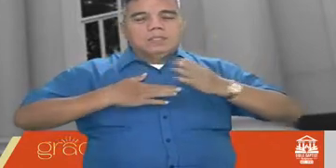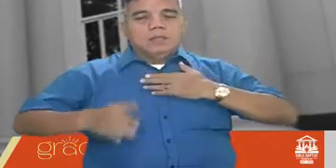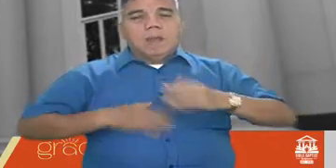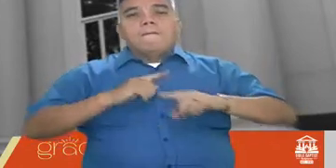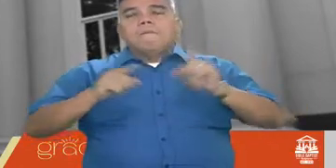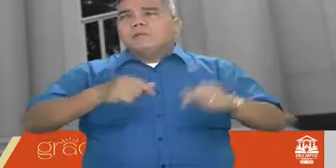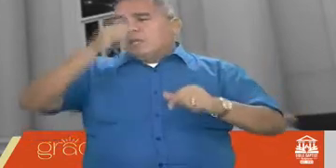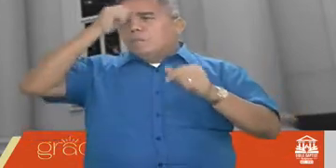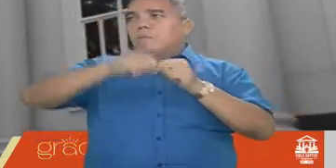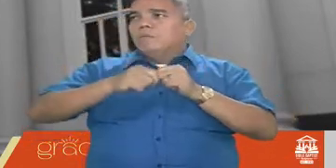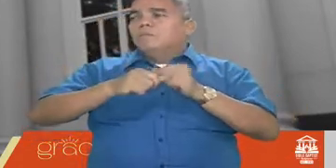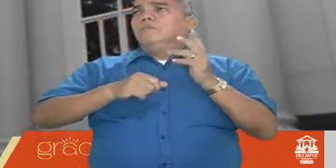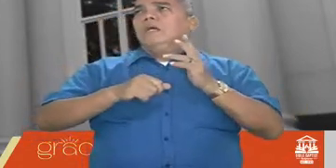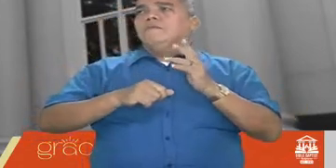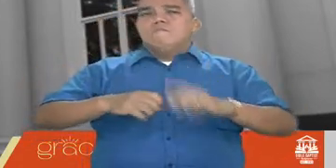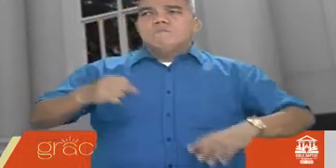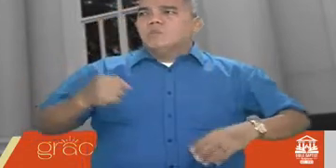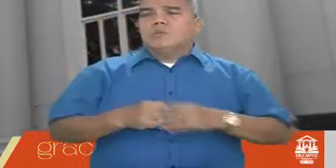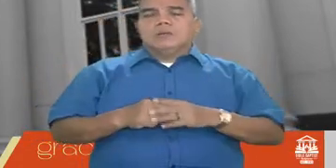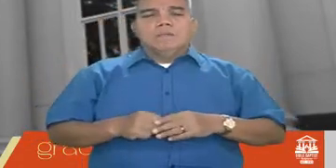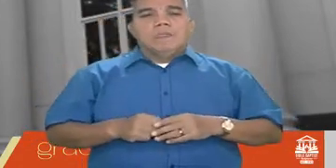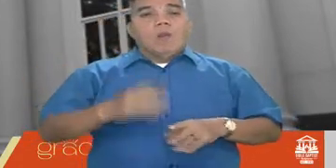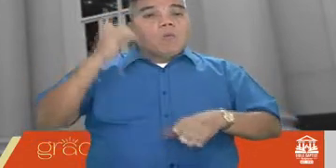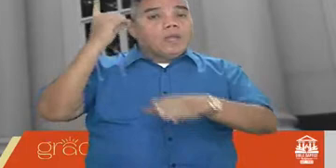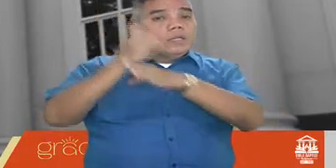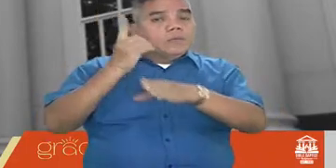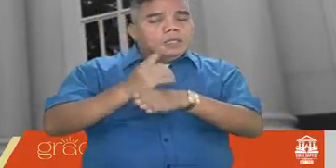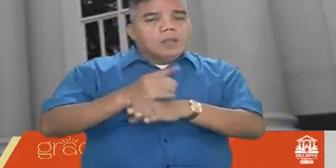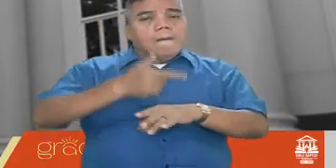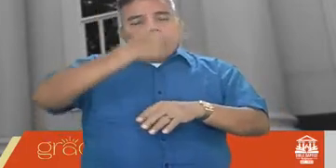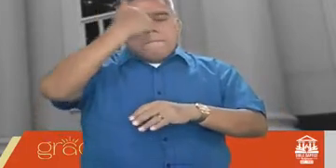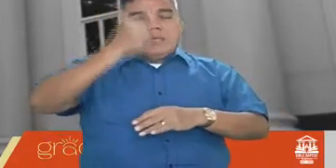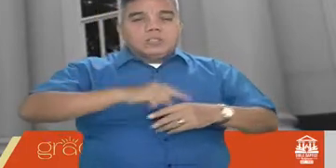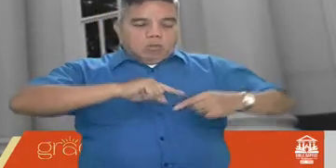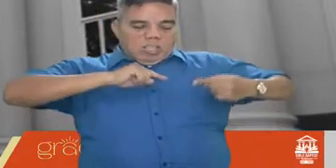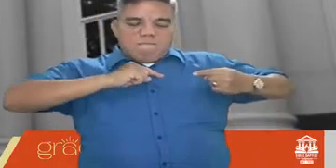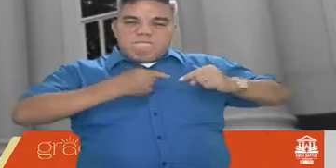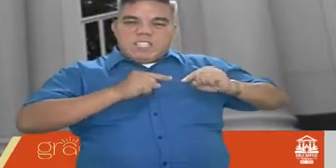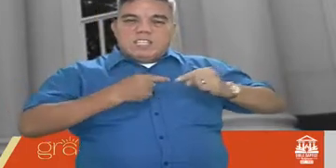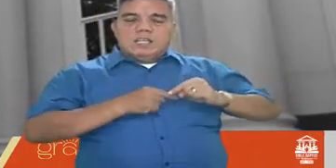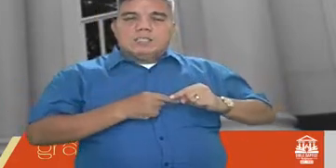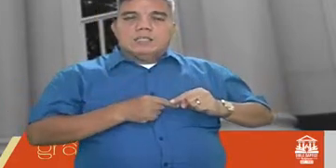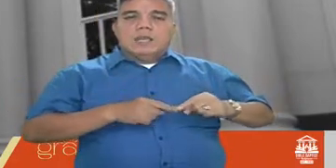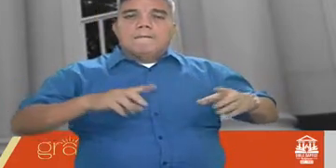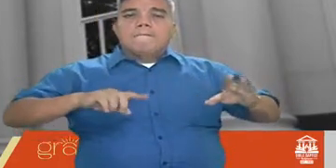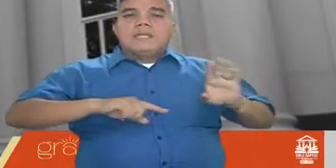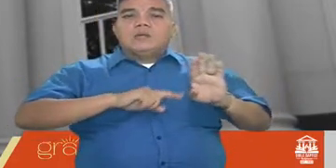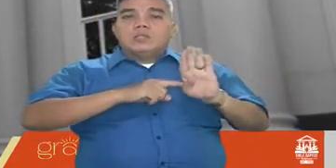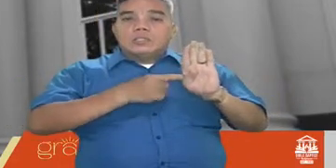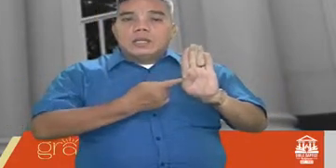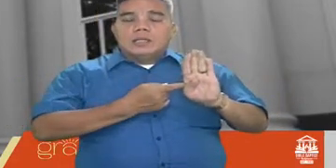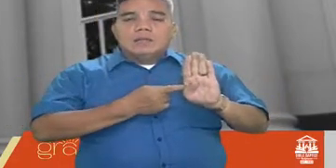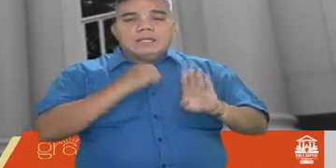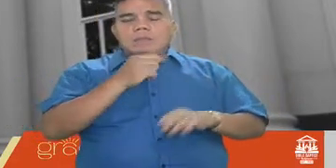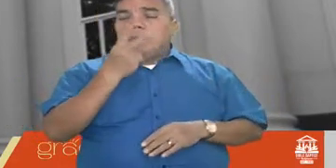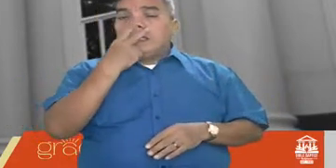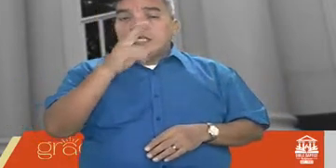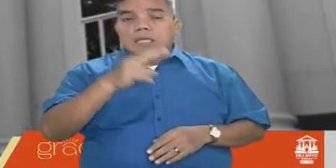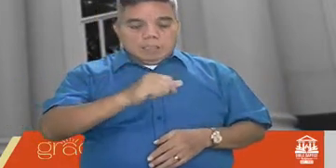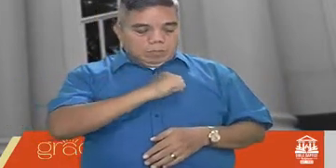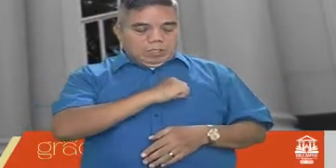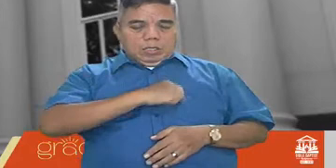di ka malinaw. Inigainom-dom ni mo, to anasad. Because the root of bitterness, you know, root, di mo na